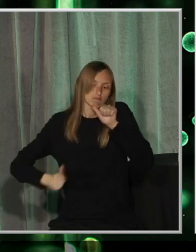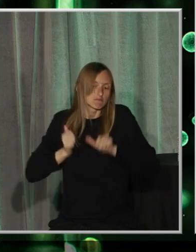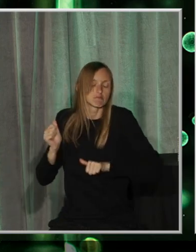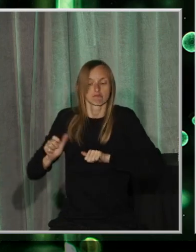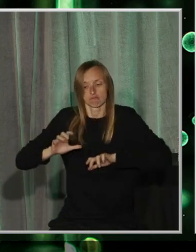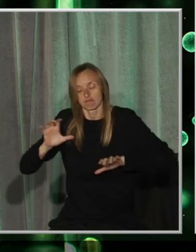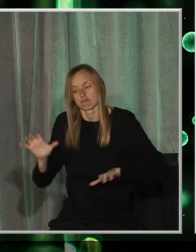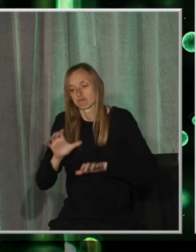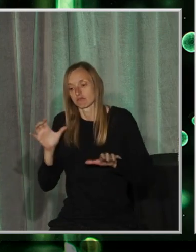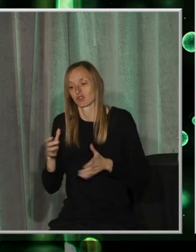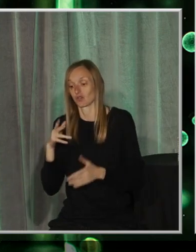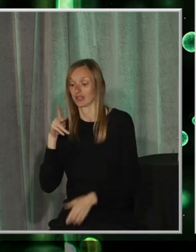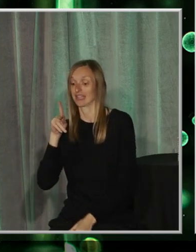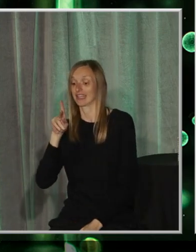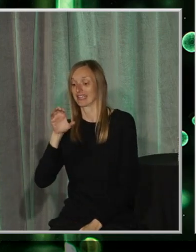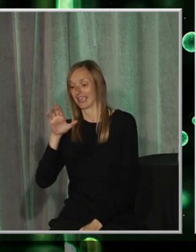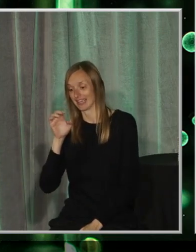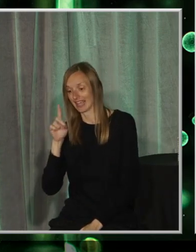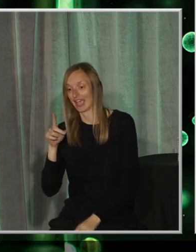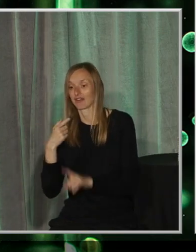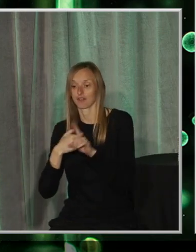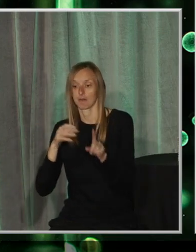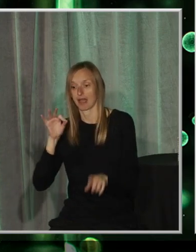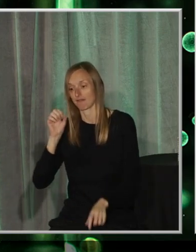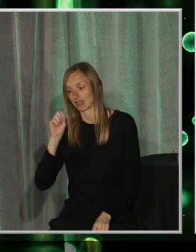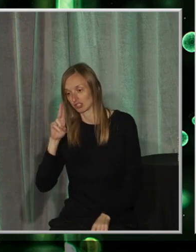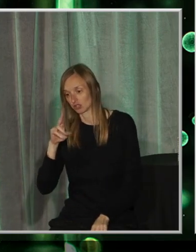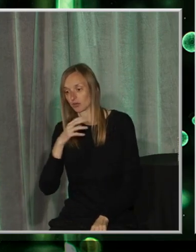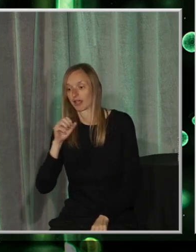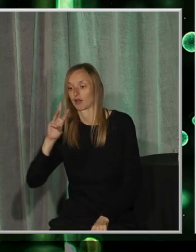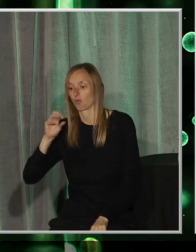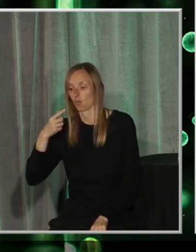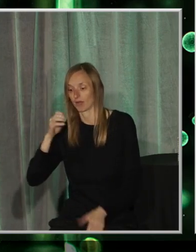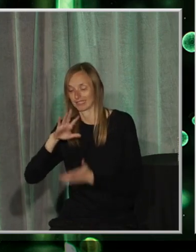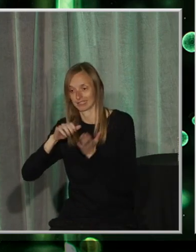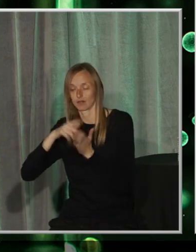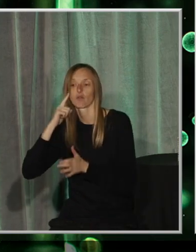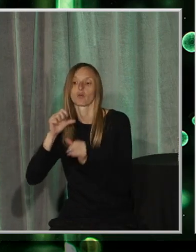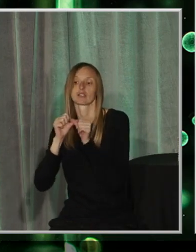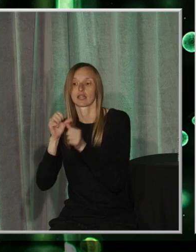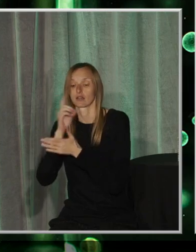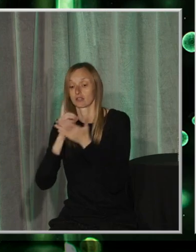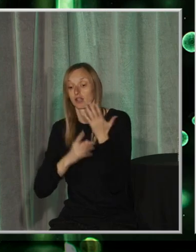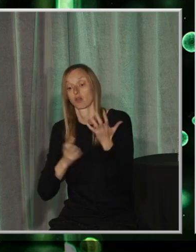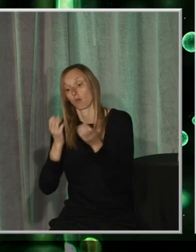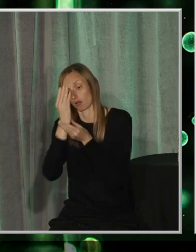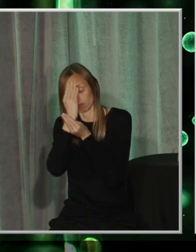Design of Ferris State University and its Wege Center for Sustainable Design, we